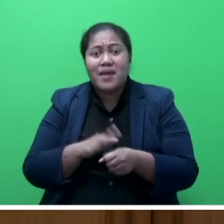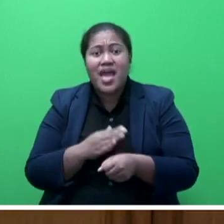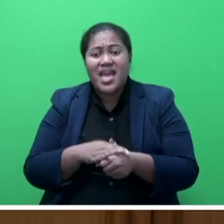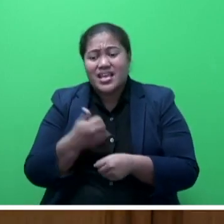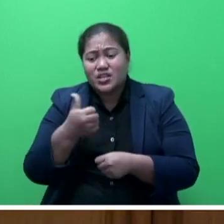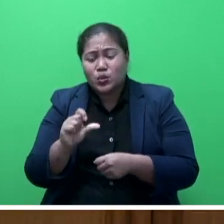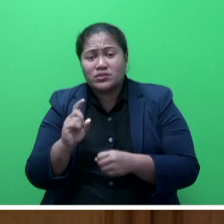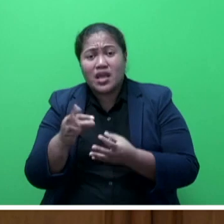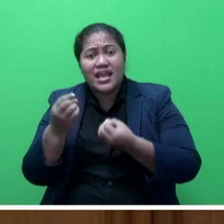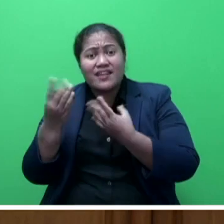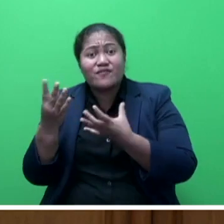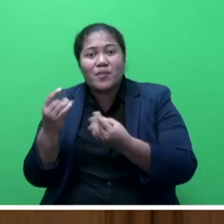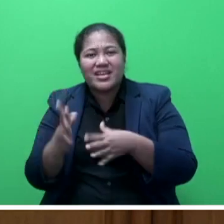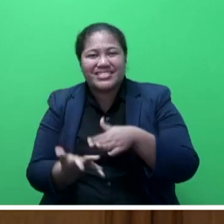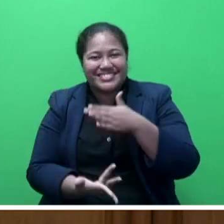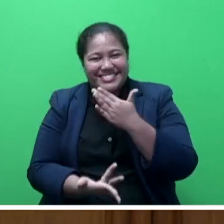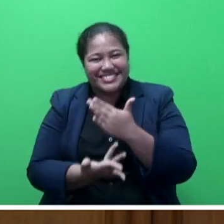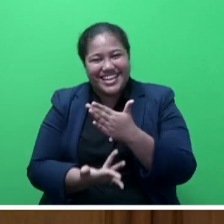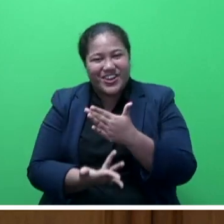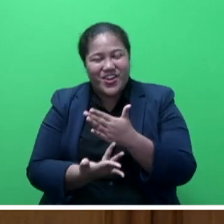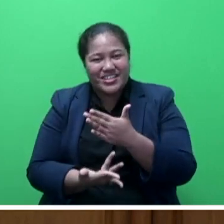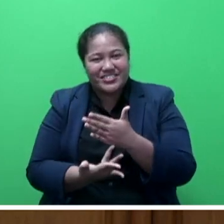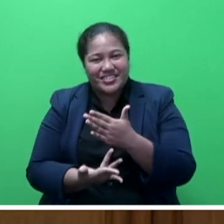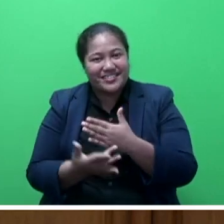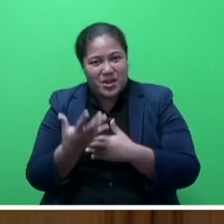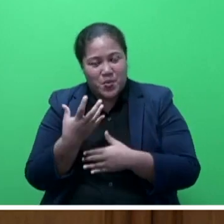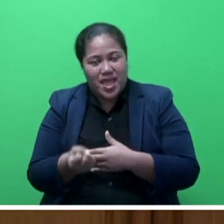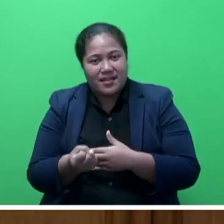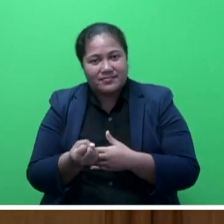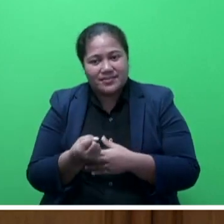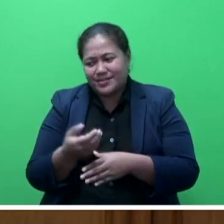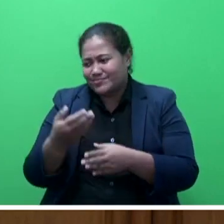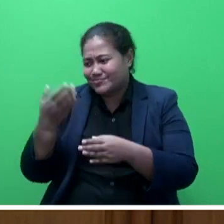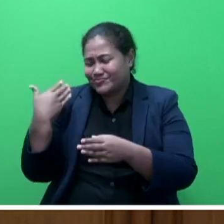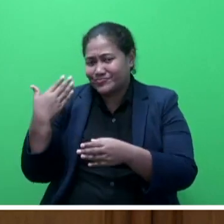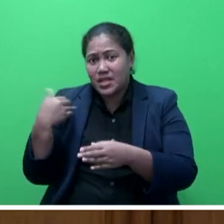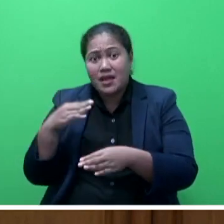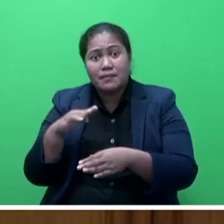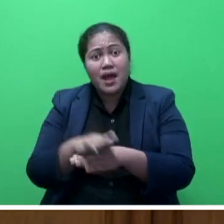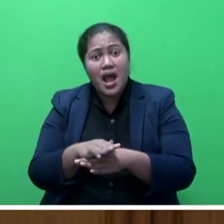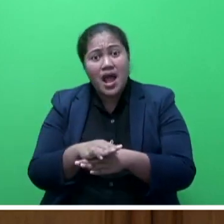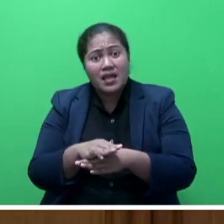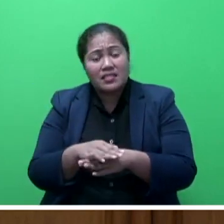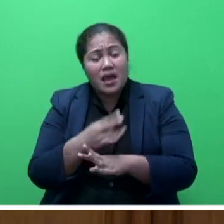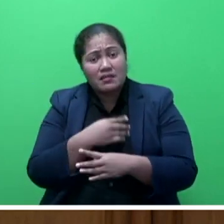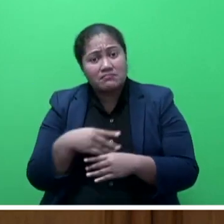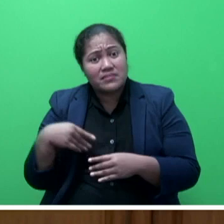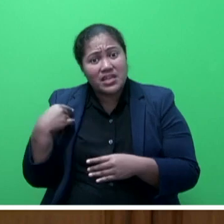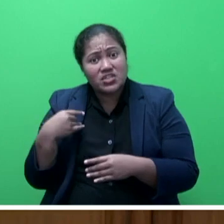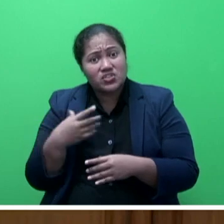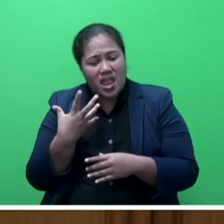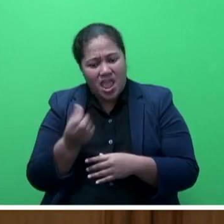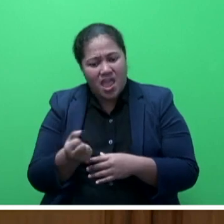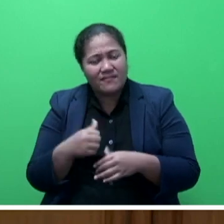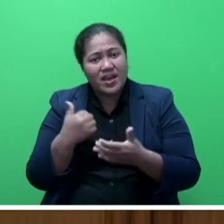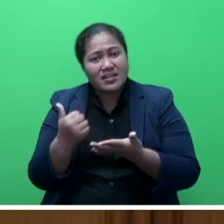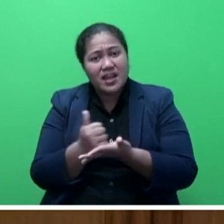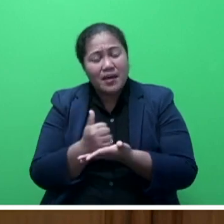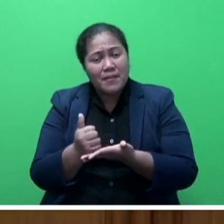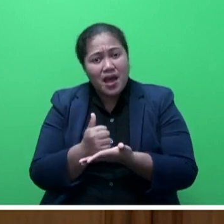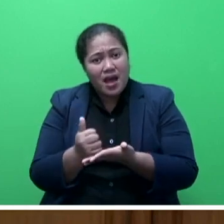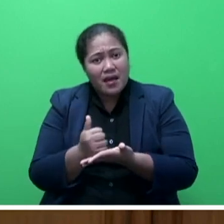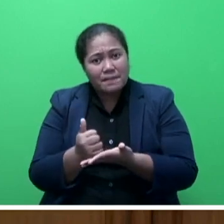information technology. In the recent months, the Ministry has signed a number of agreements